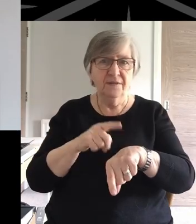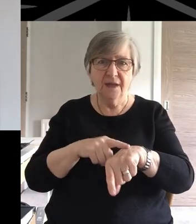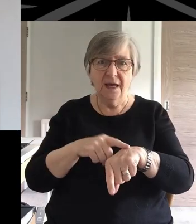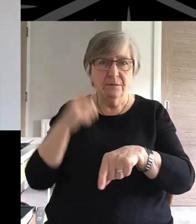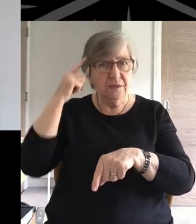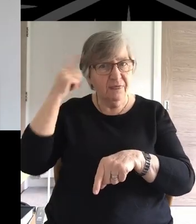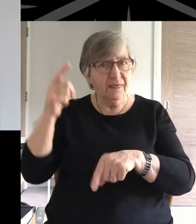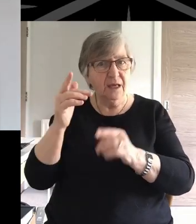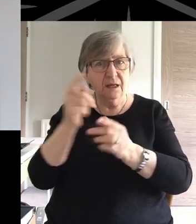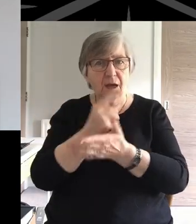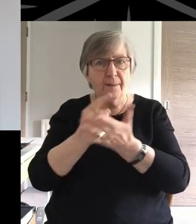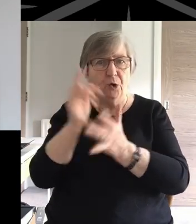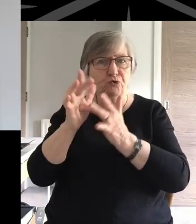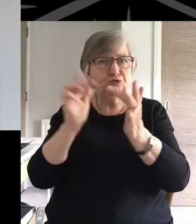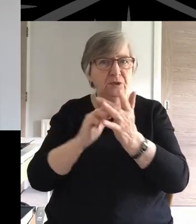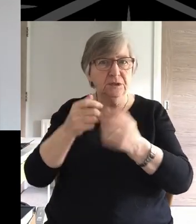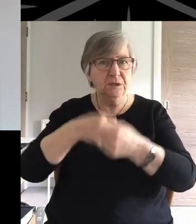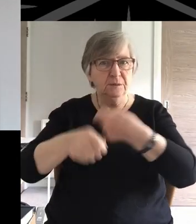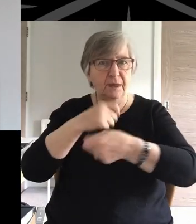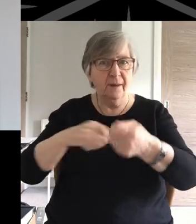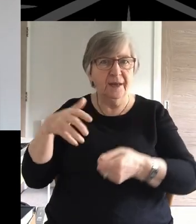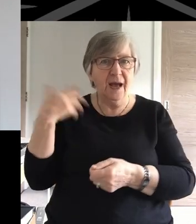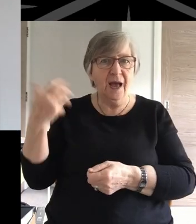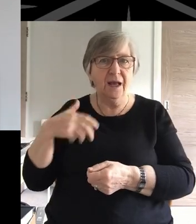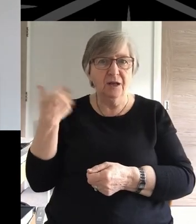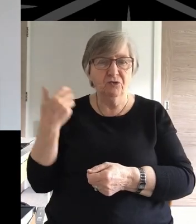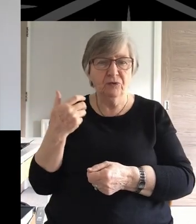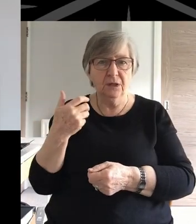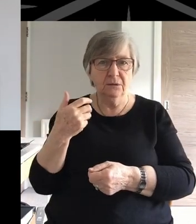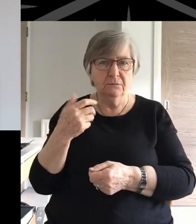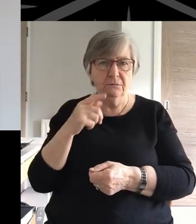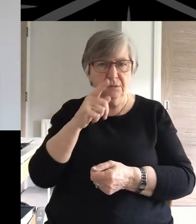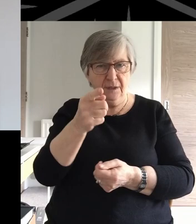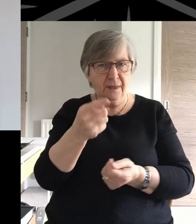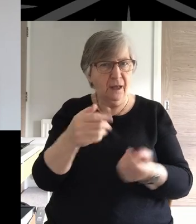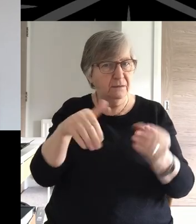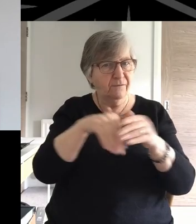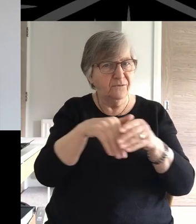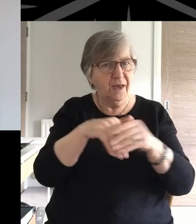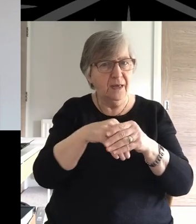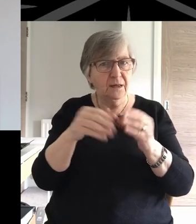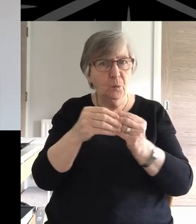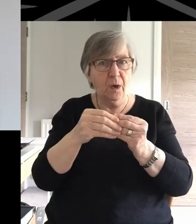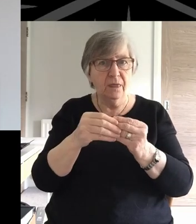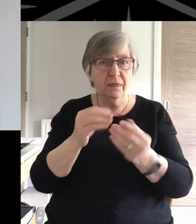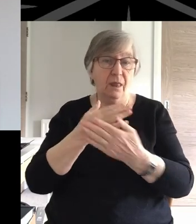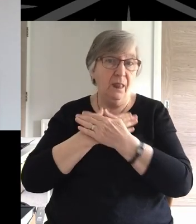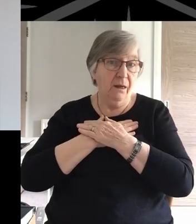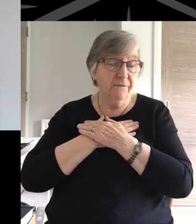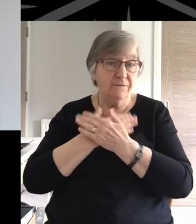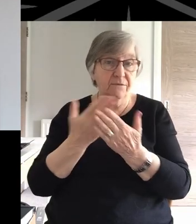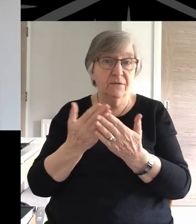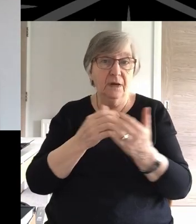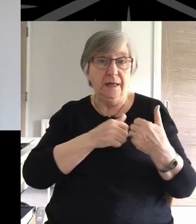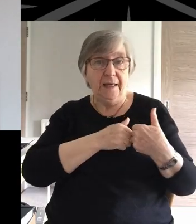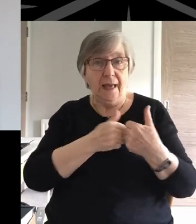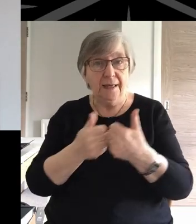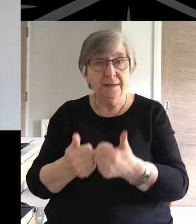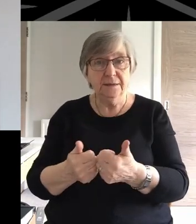as someone who is angry? Does that really fit in with the words love,